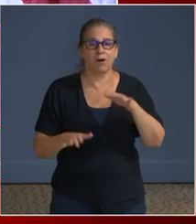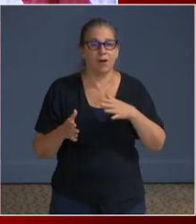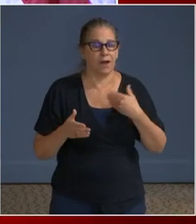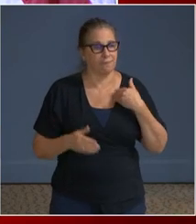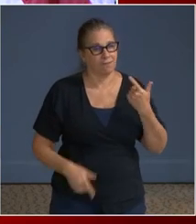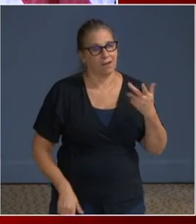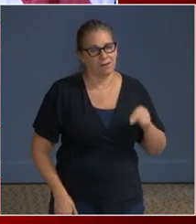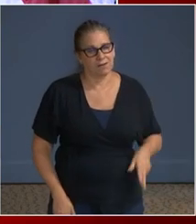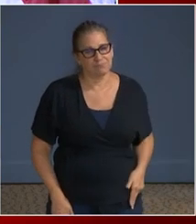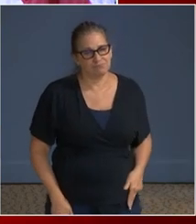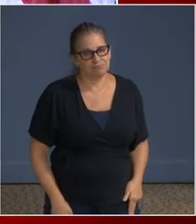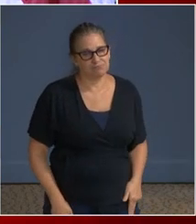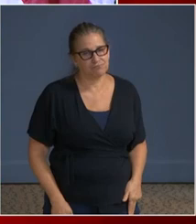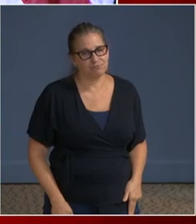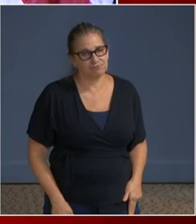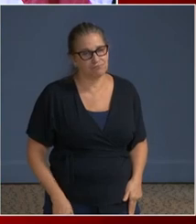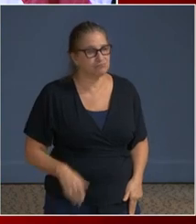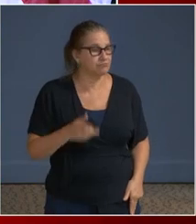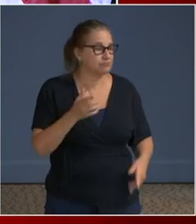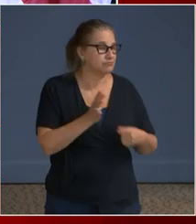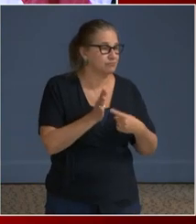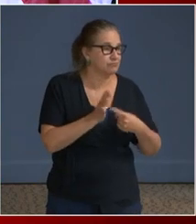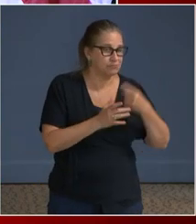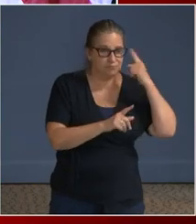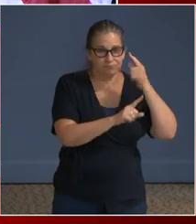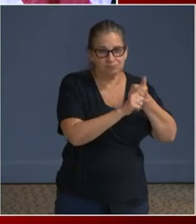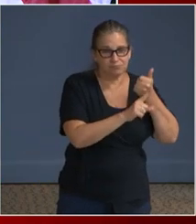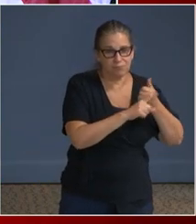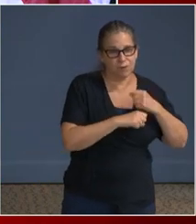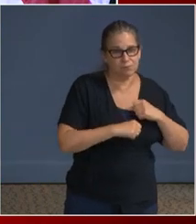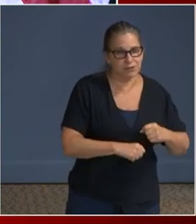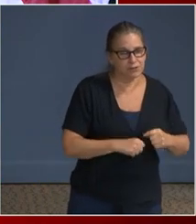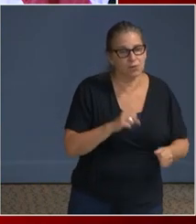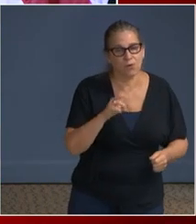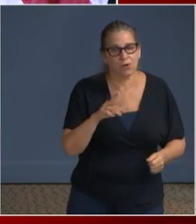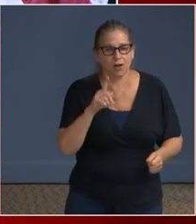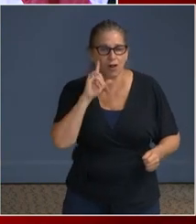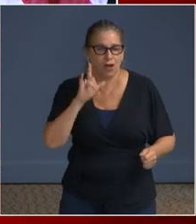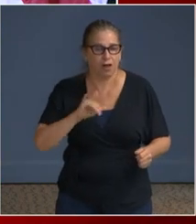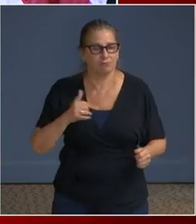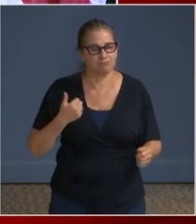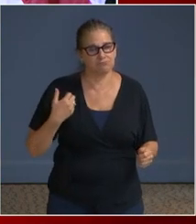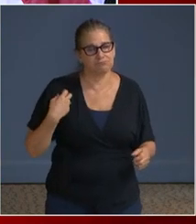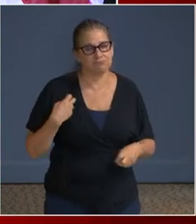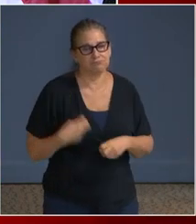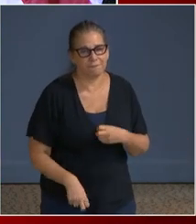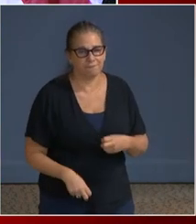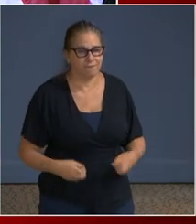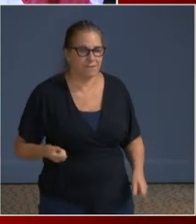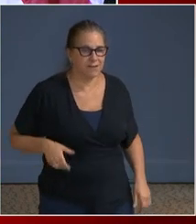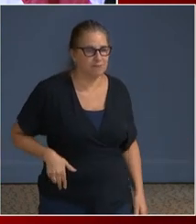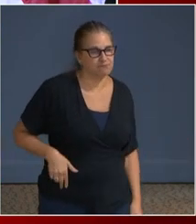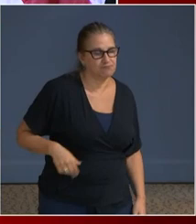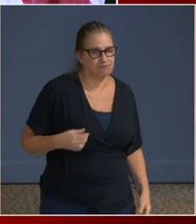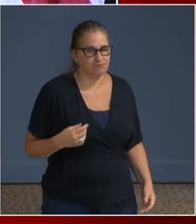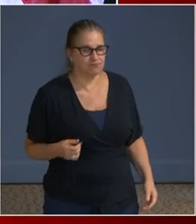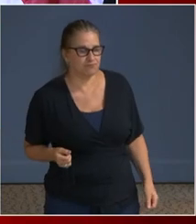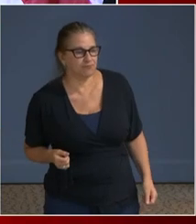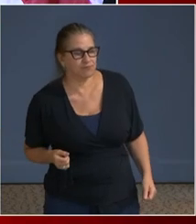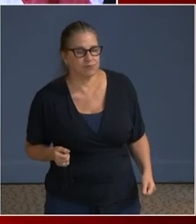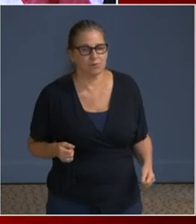guns for protection, to look tough, to be in music videos. Any number of reasons